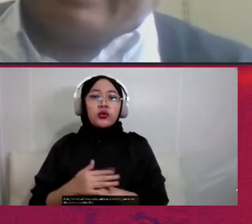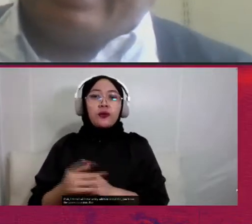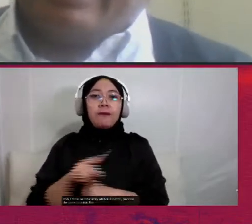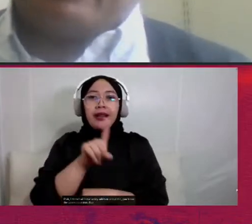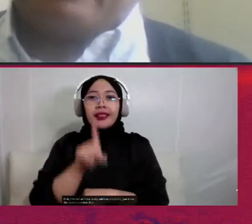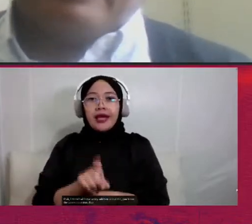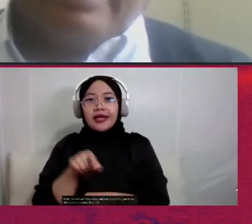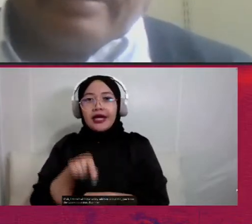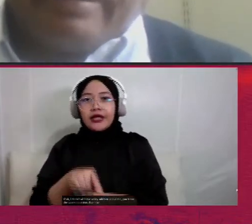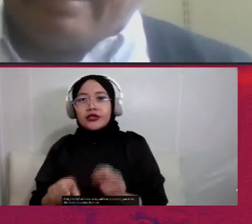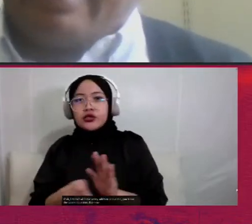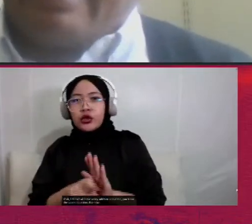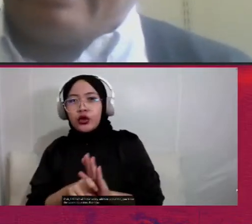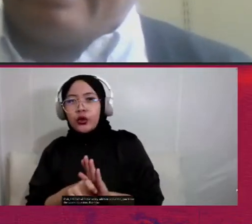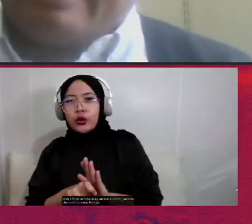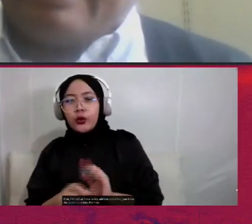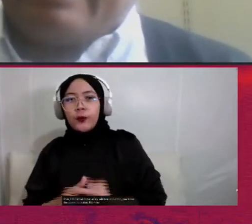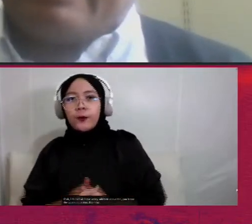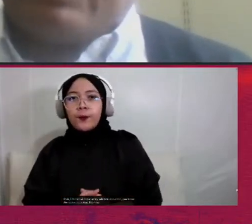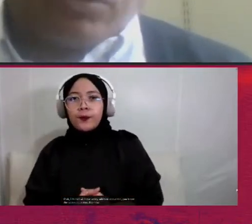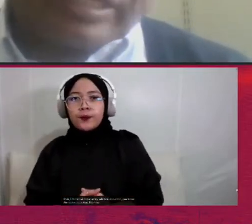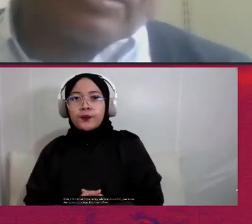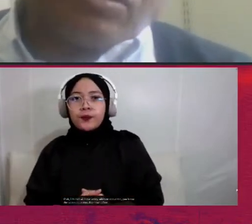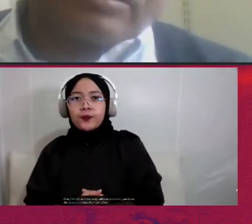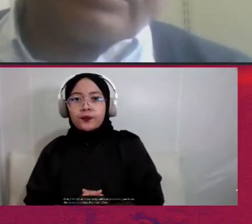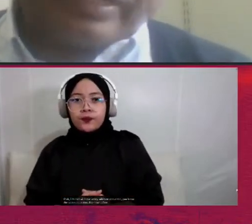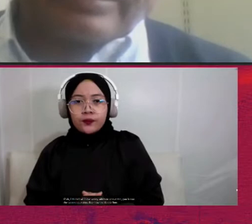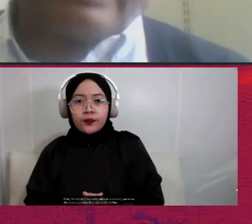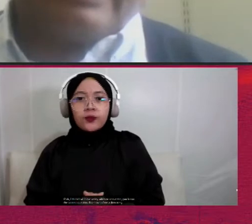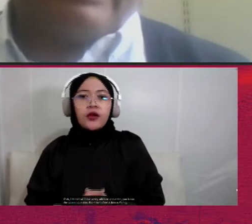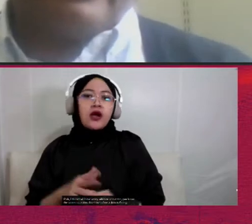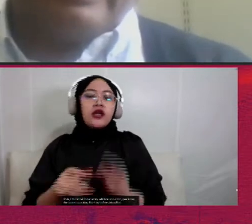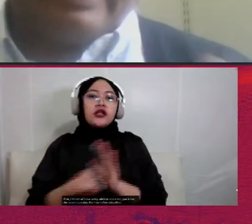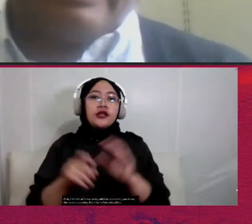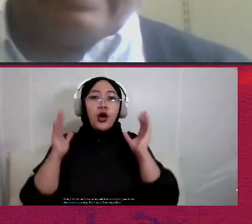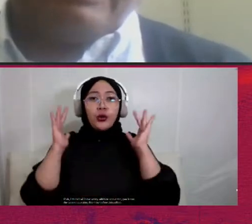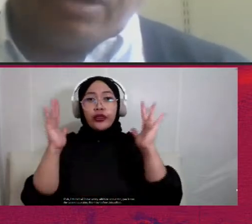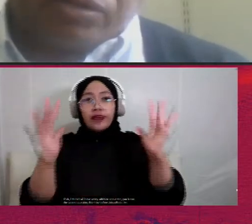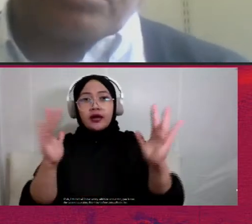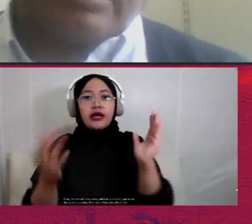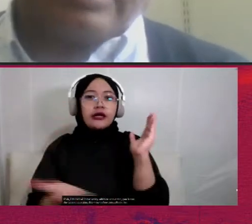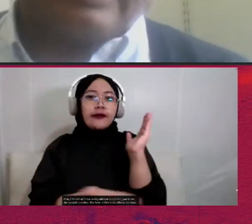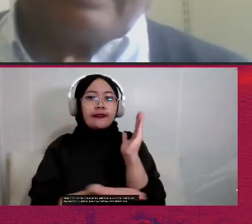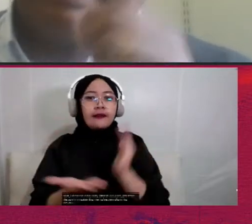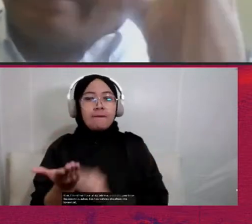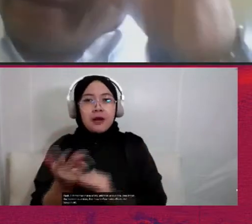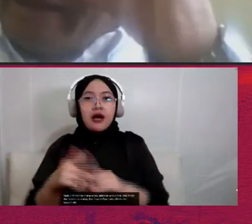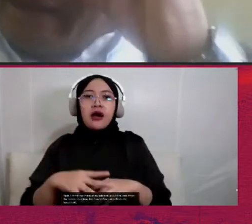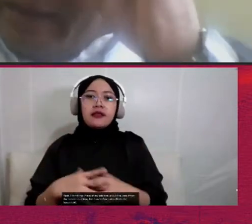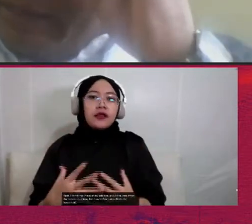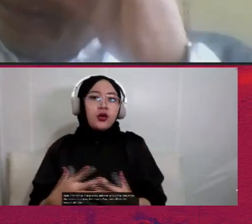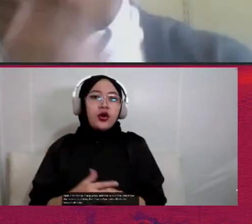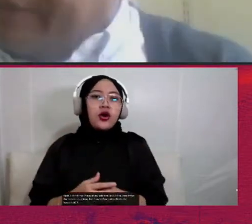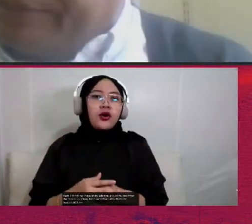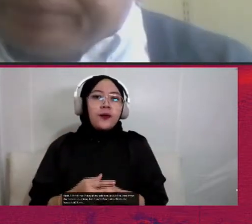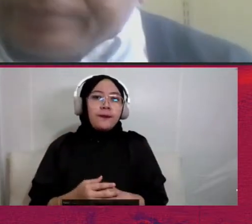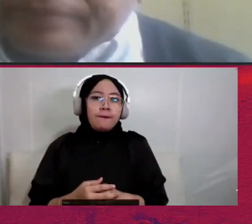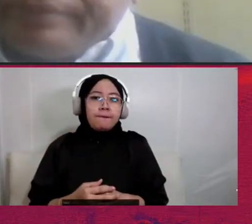like how the forest laws affect the household.